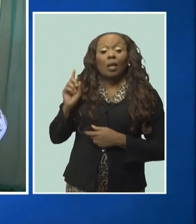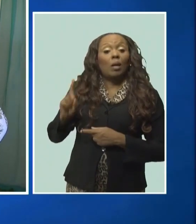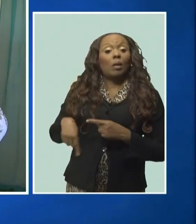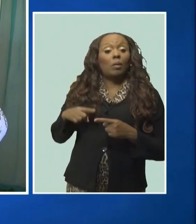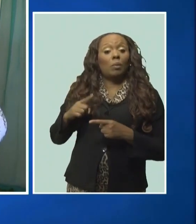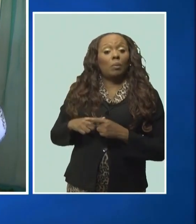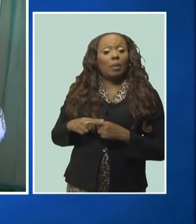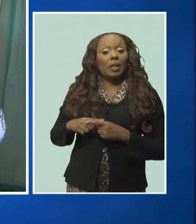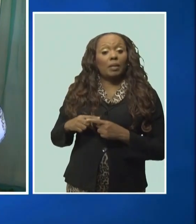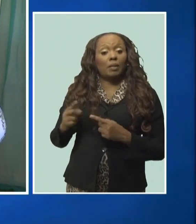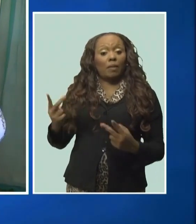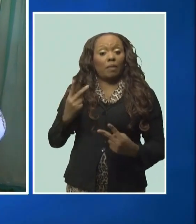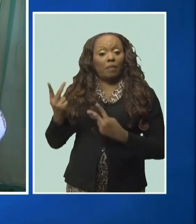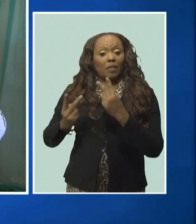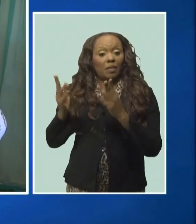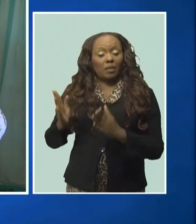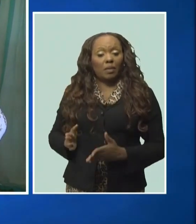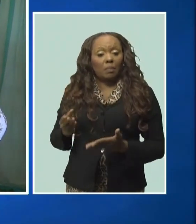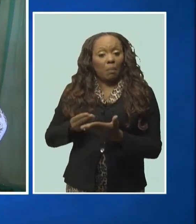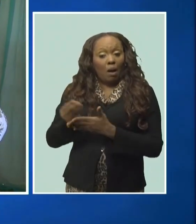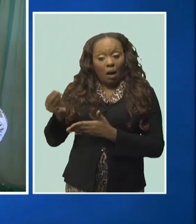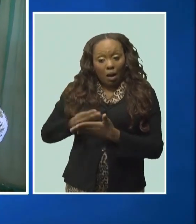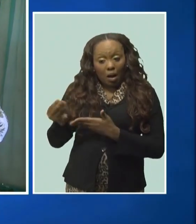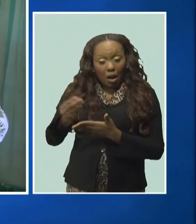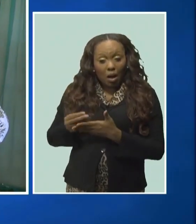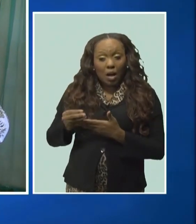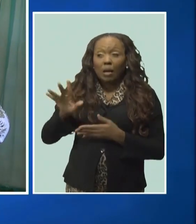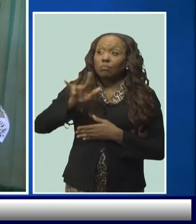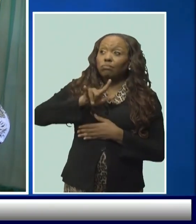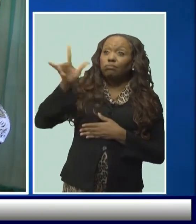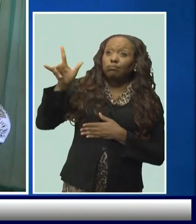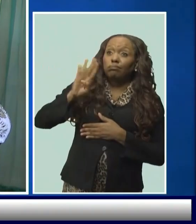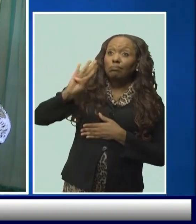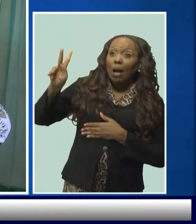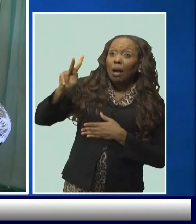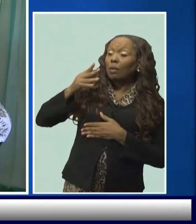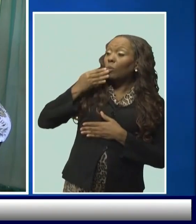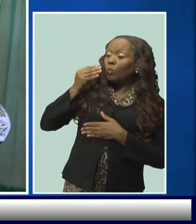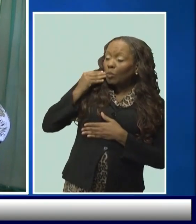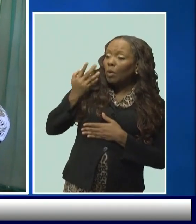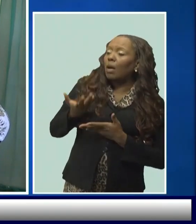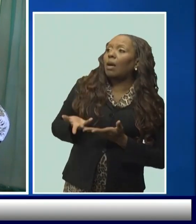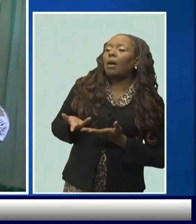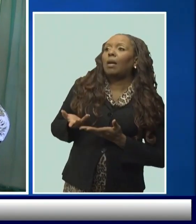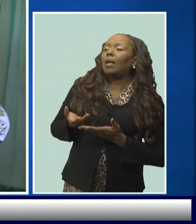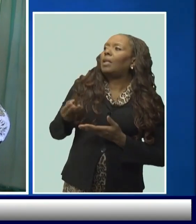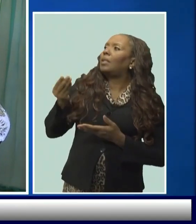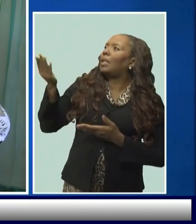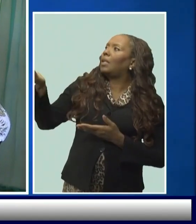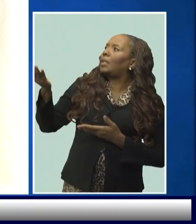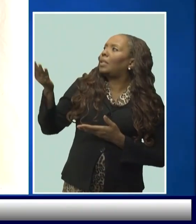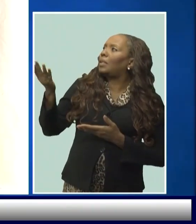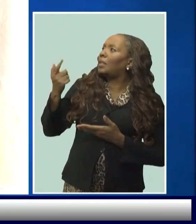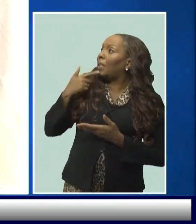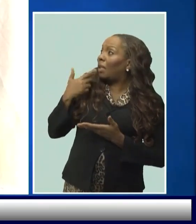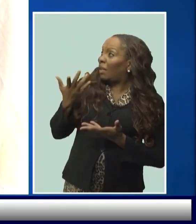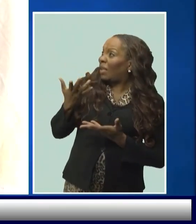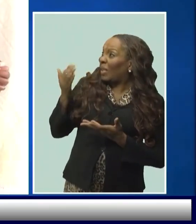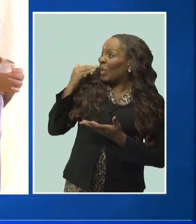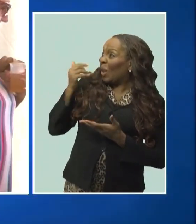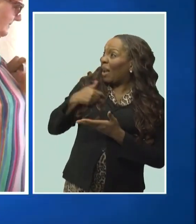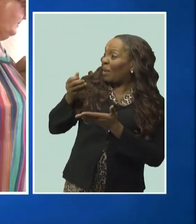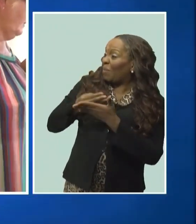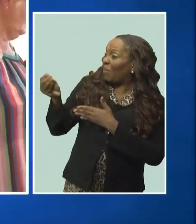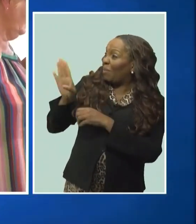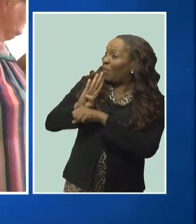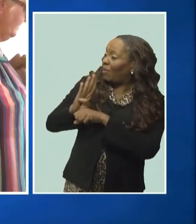products to their destination and they basically present it to their peers, they tell them about Barbados, yes, but they also